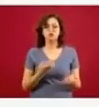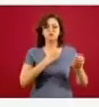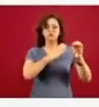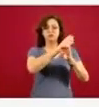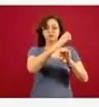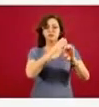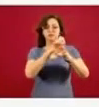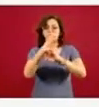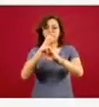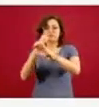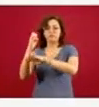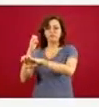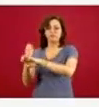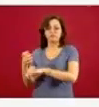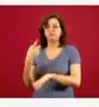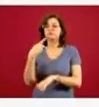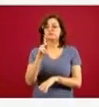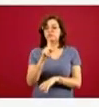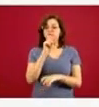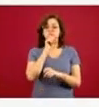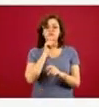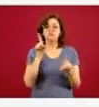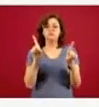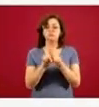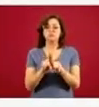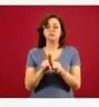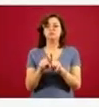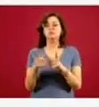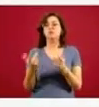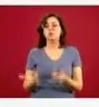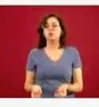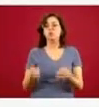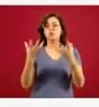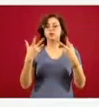Here we have the distribution per state,